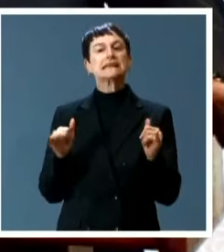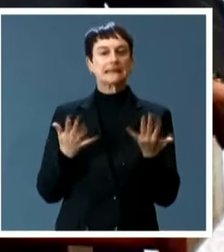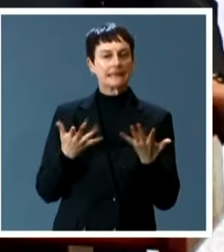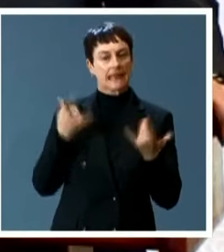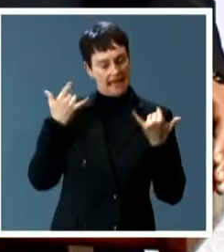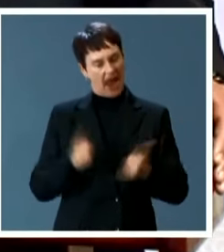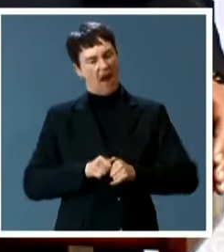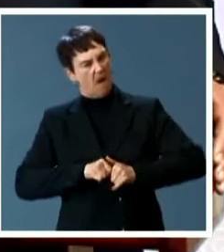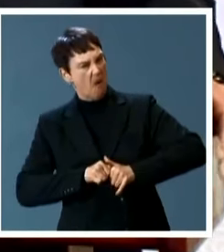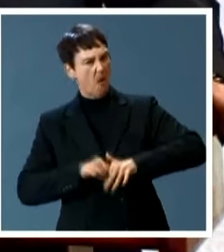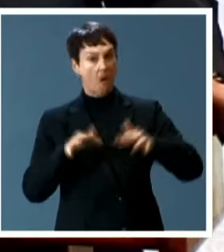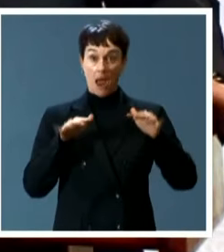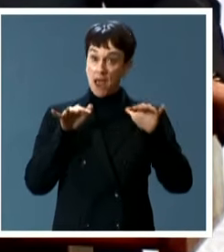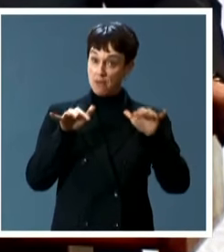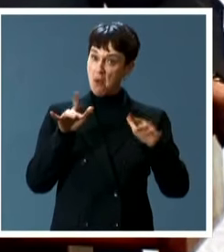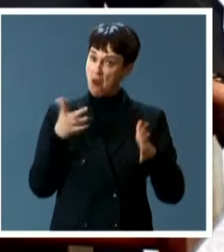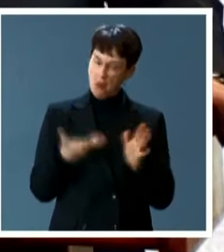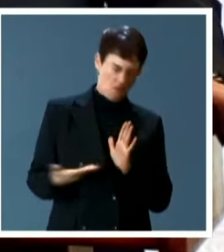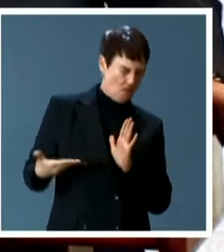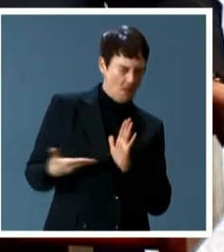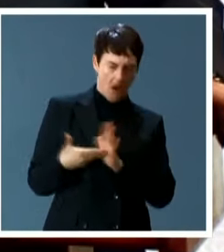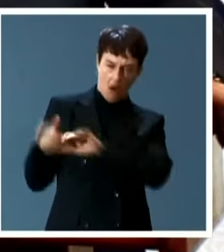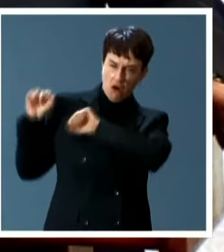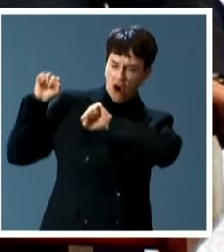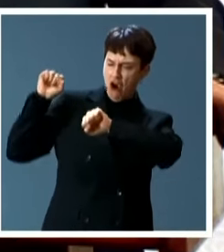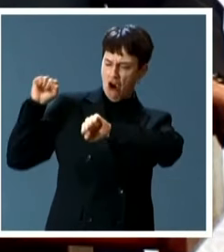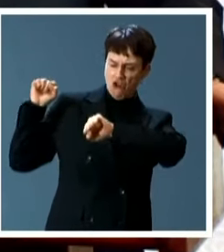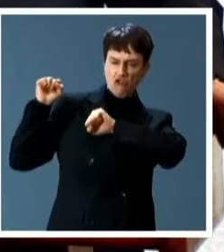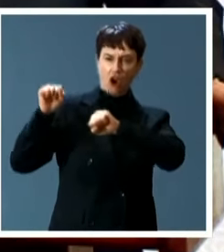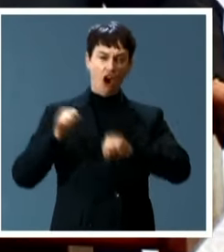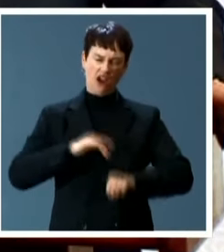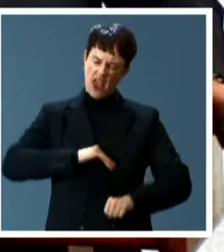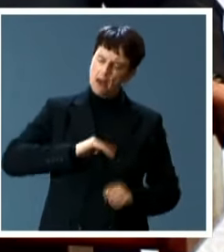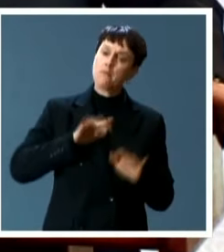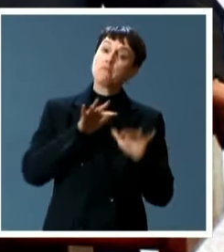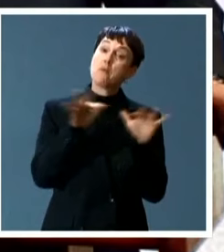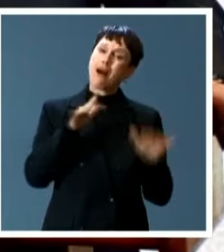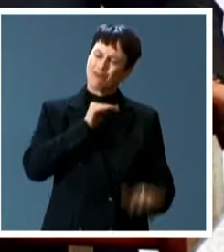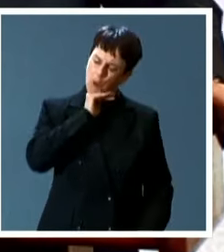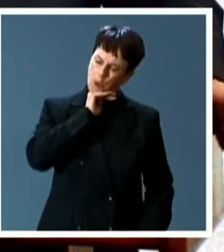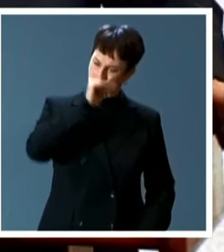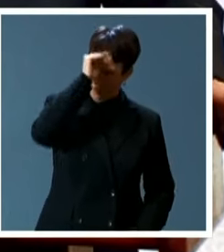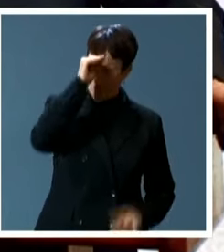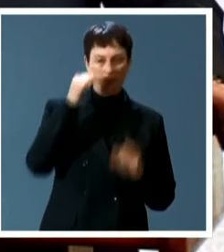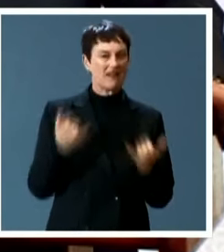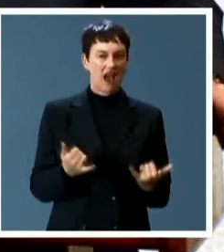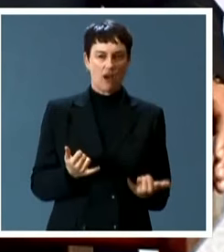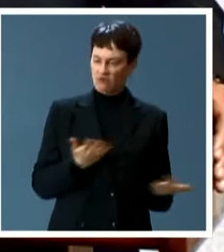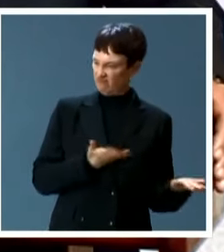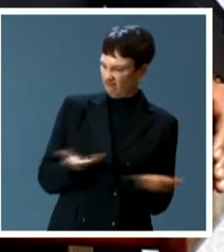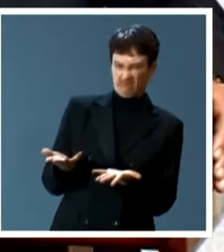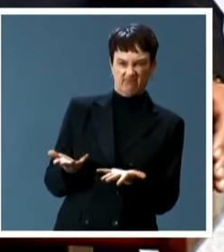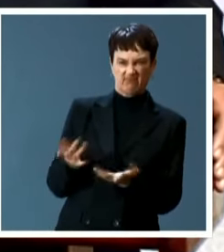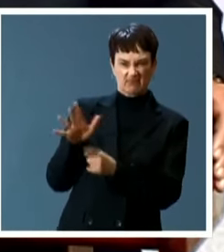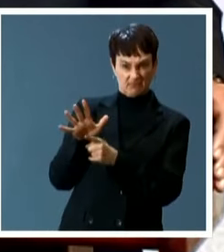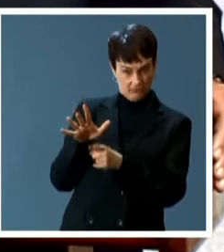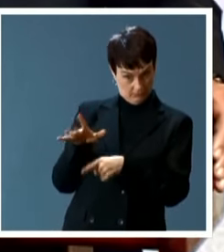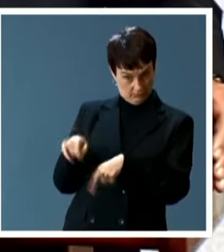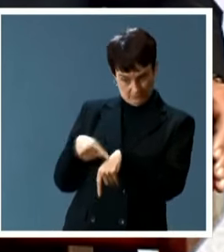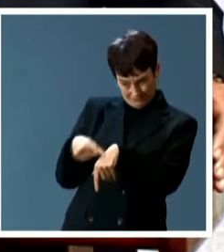had enough. Enough of inequality and discrimination that treats people as criminals on the basis of their skin